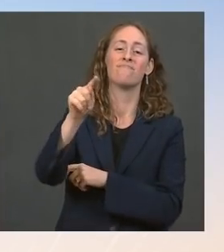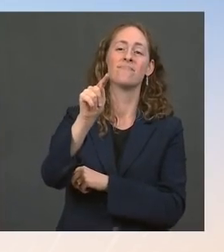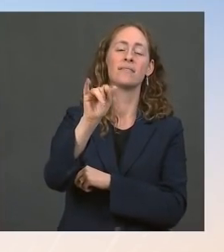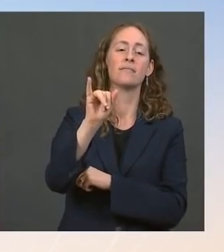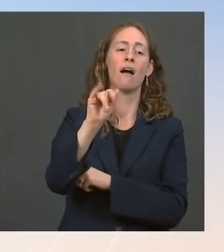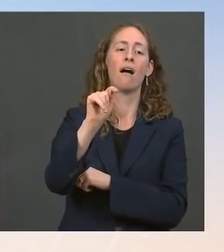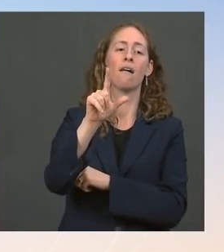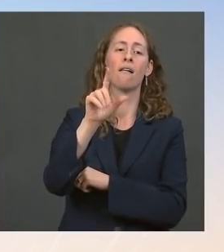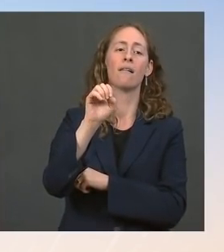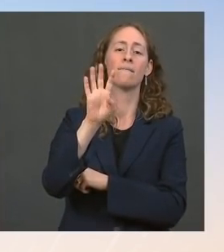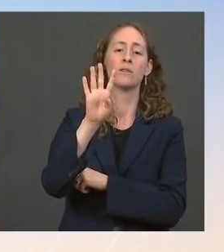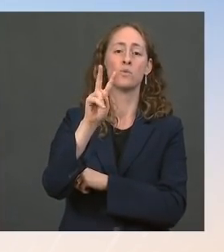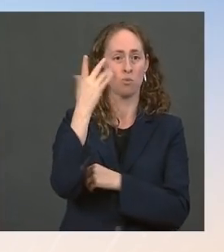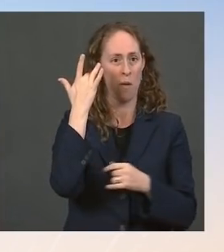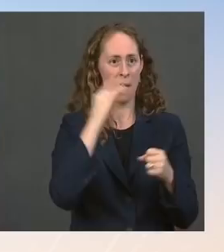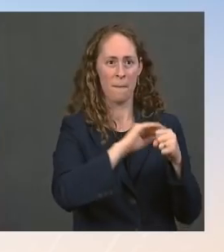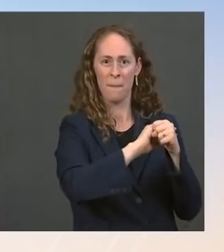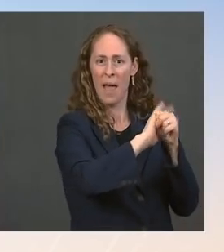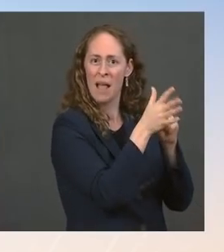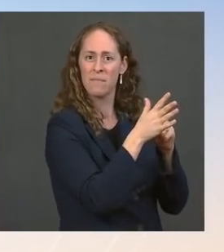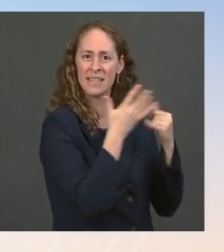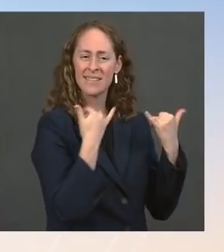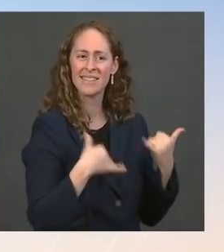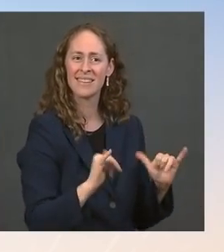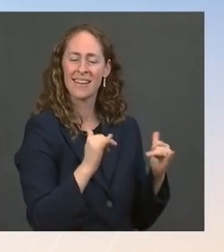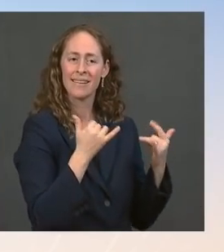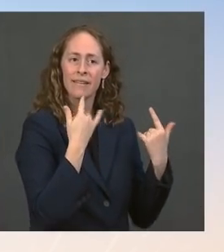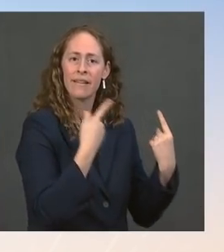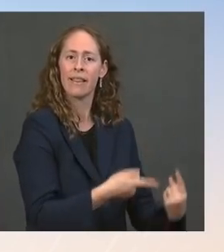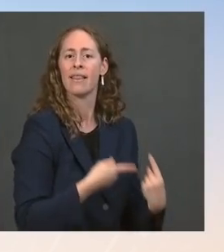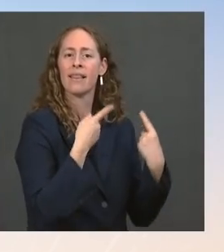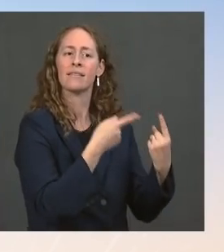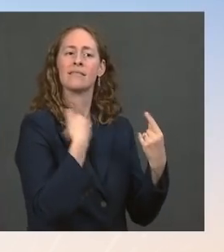pandemic, so we are still operationalizing that. If people